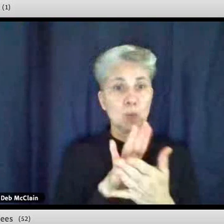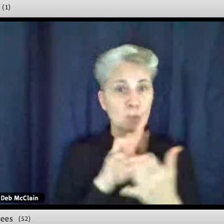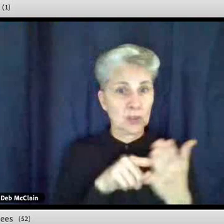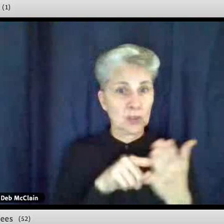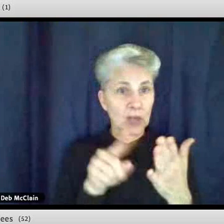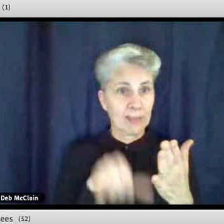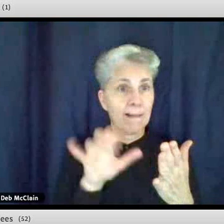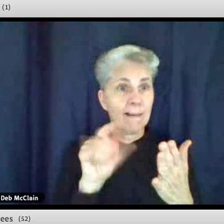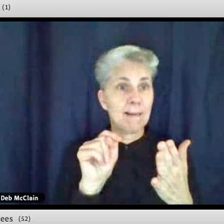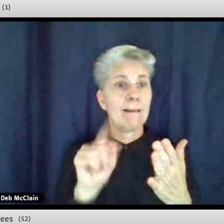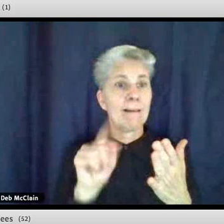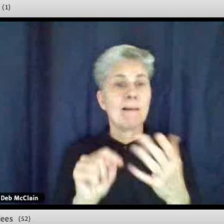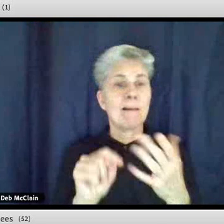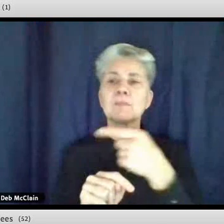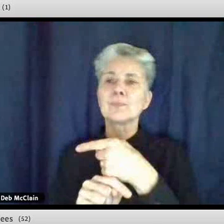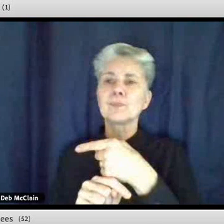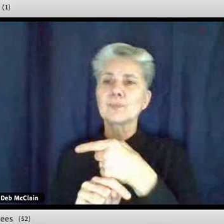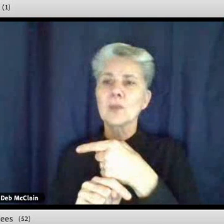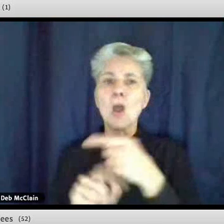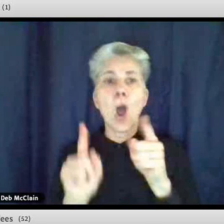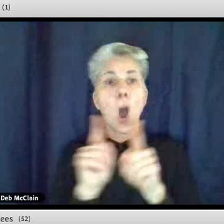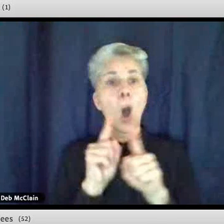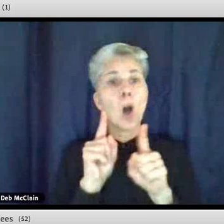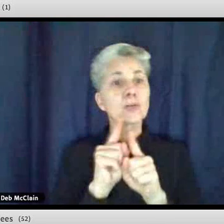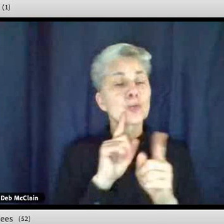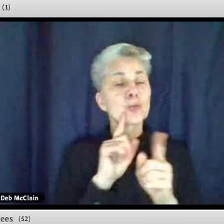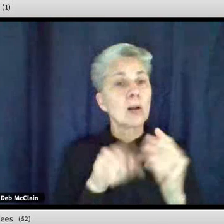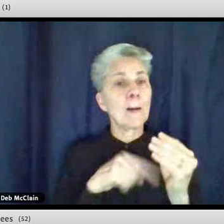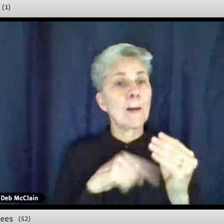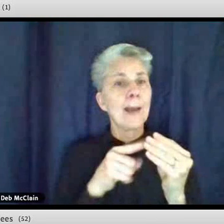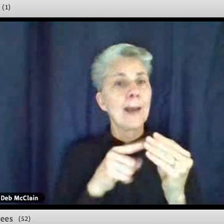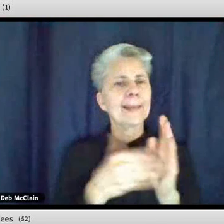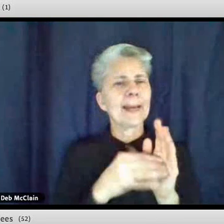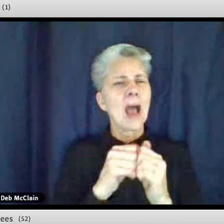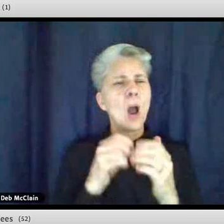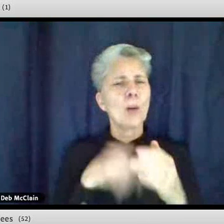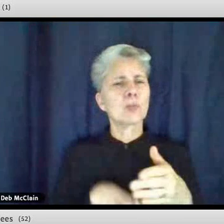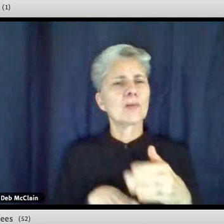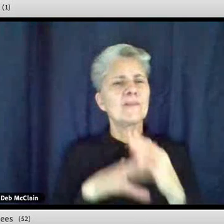their services for free for K through 12 schools, so if you want to check that out.